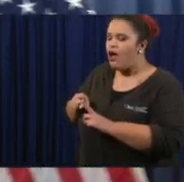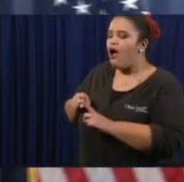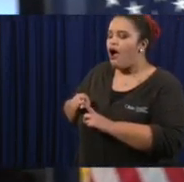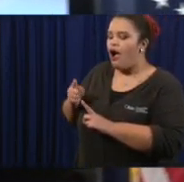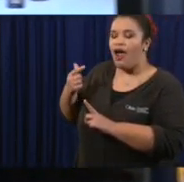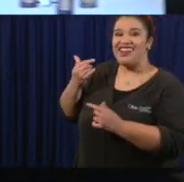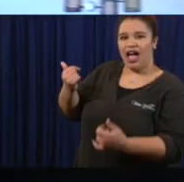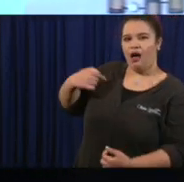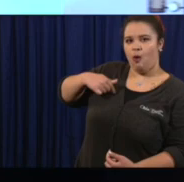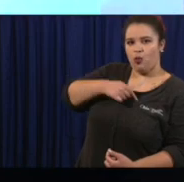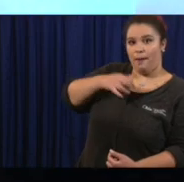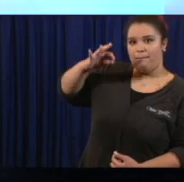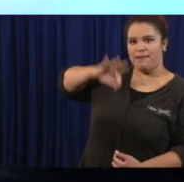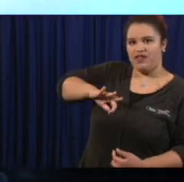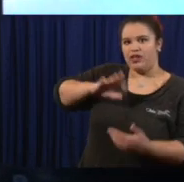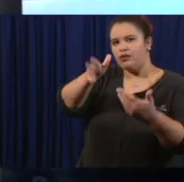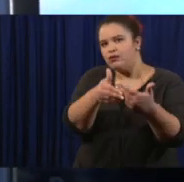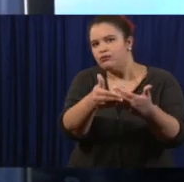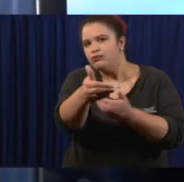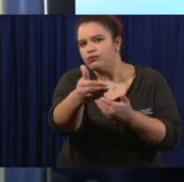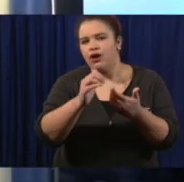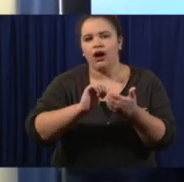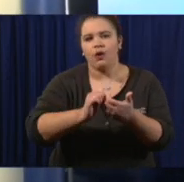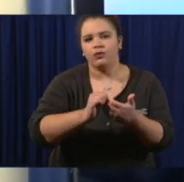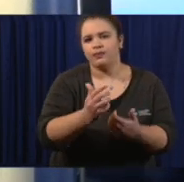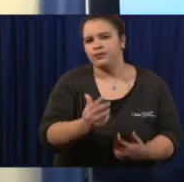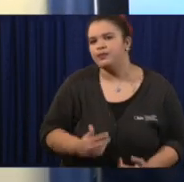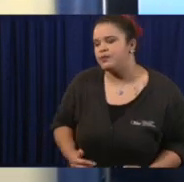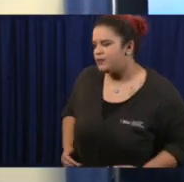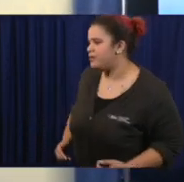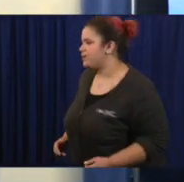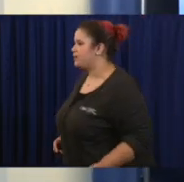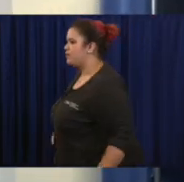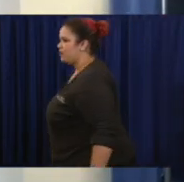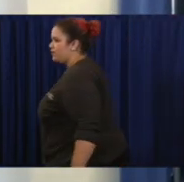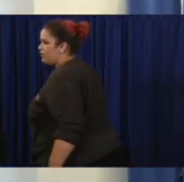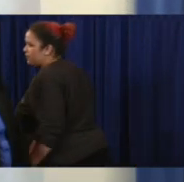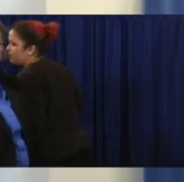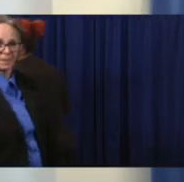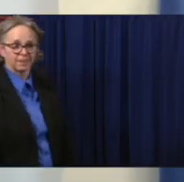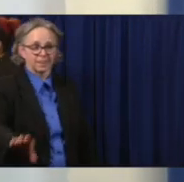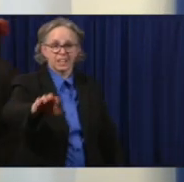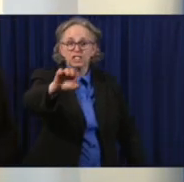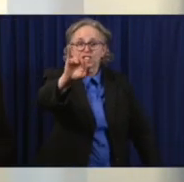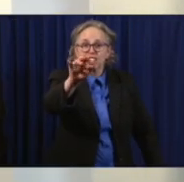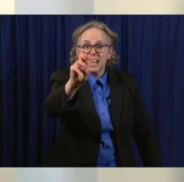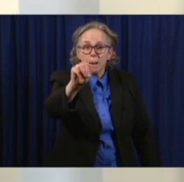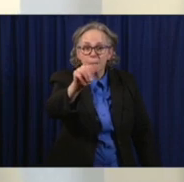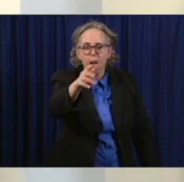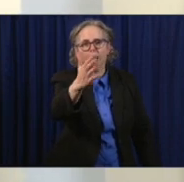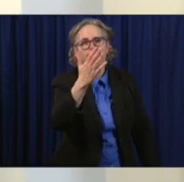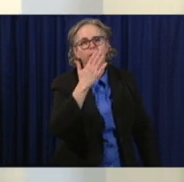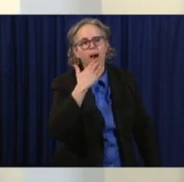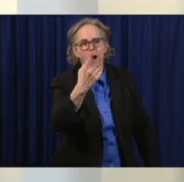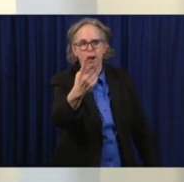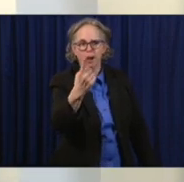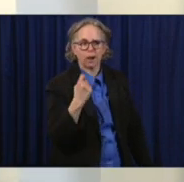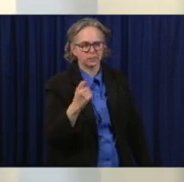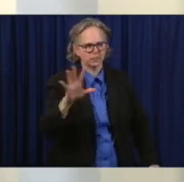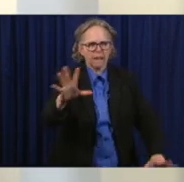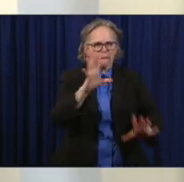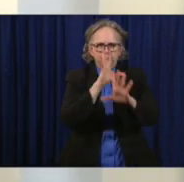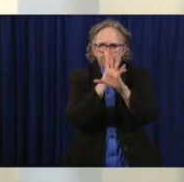So thank you, Jim. I think it's a fascinating next chapter in our understanding this disease. As I said all